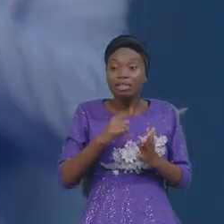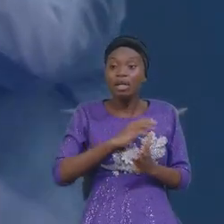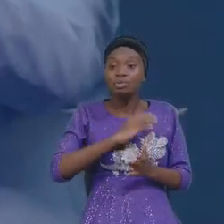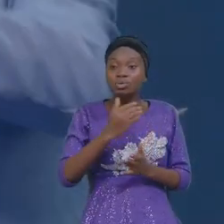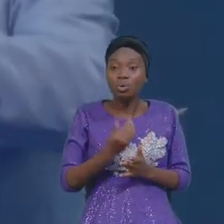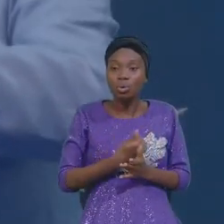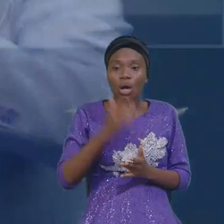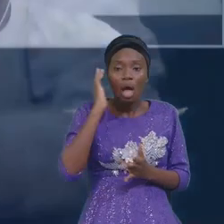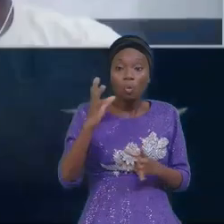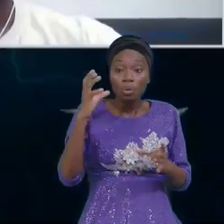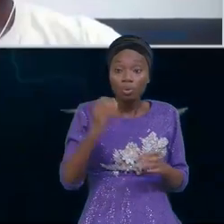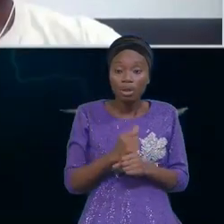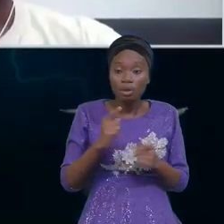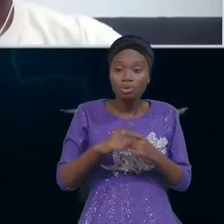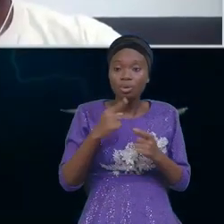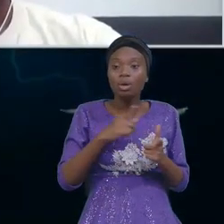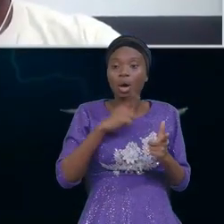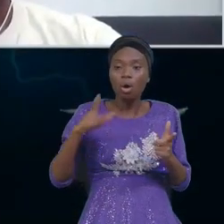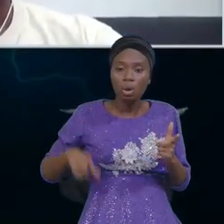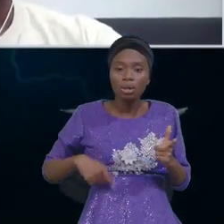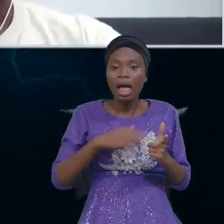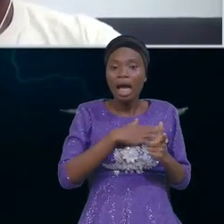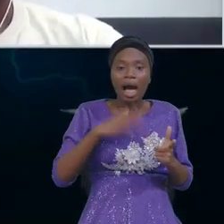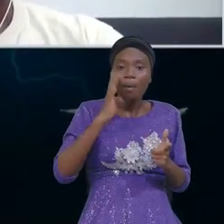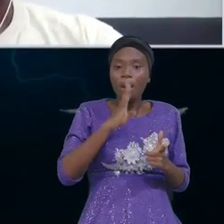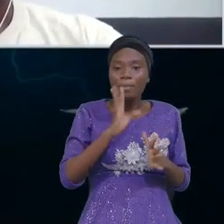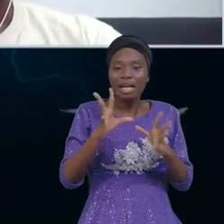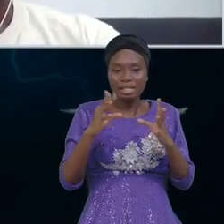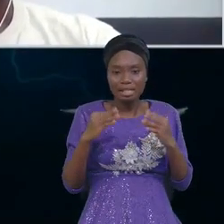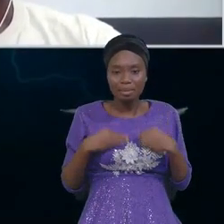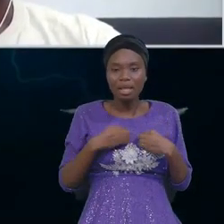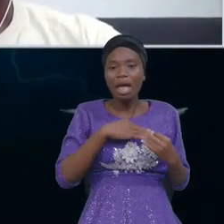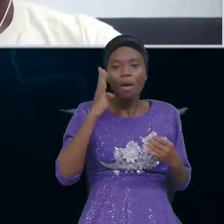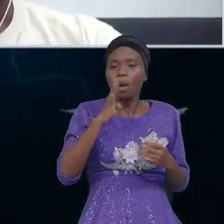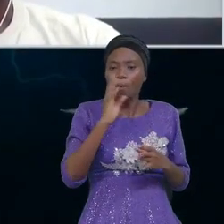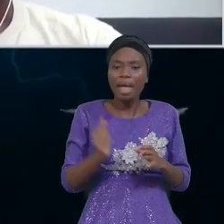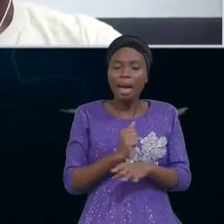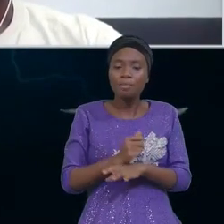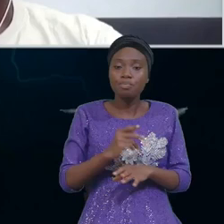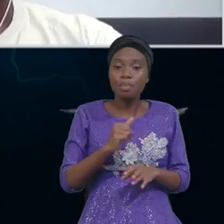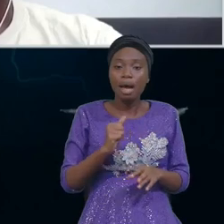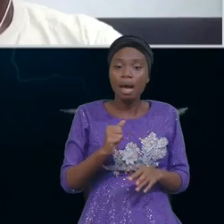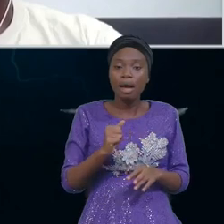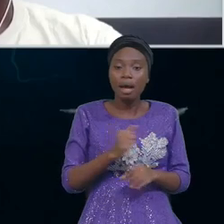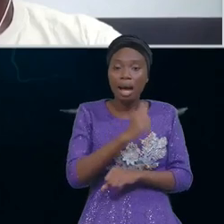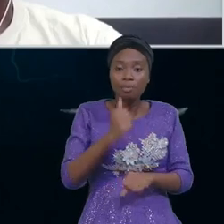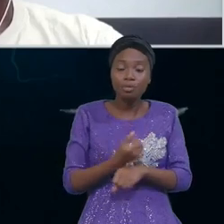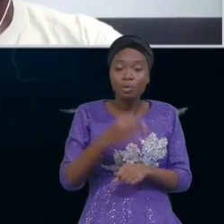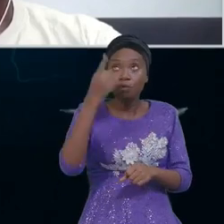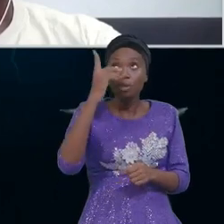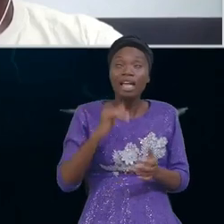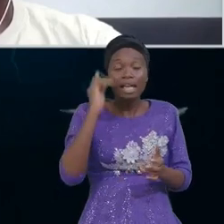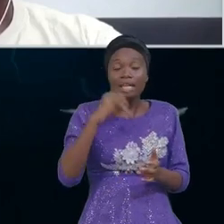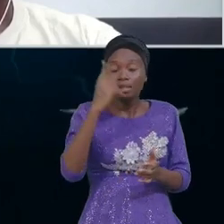will take to the Lord and will be accepted and will be approved of God is the one that